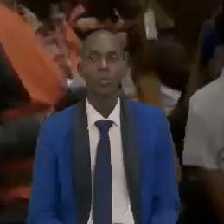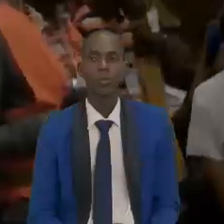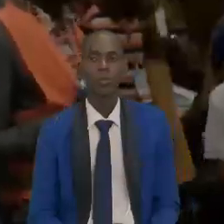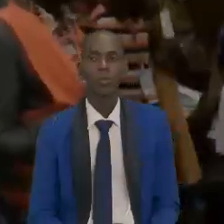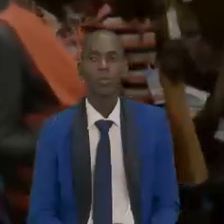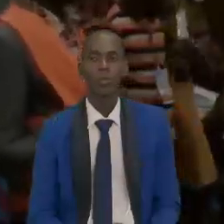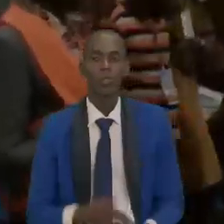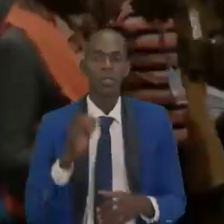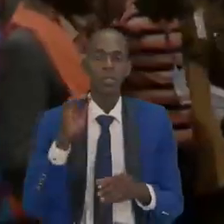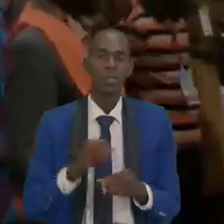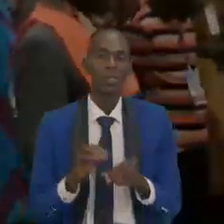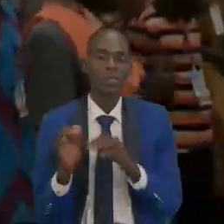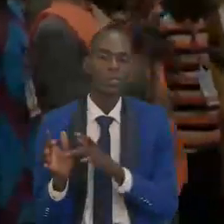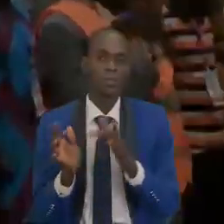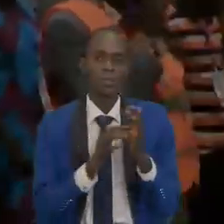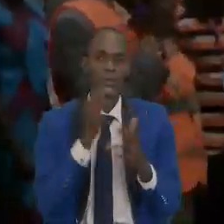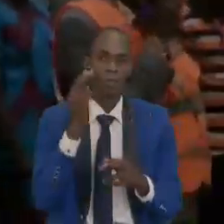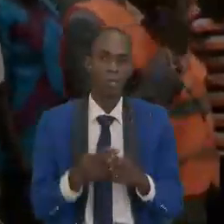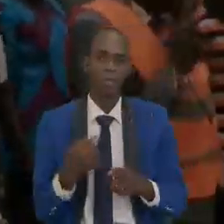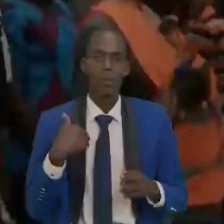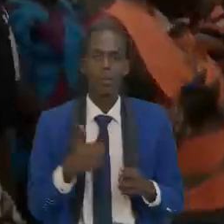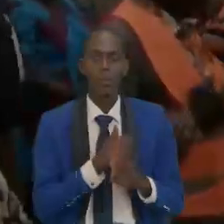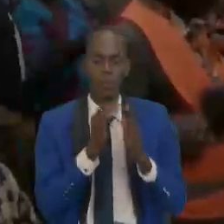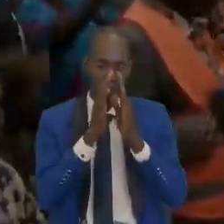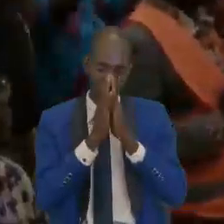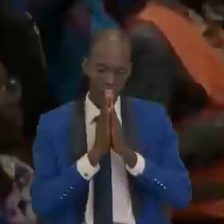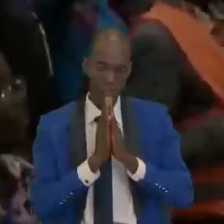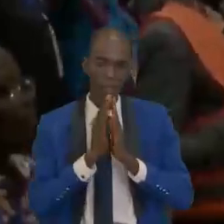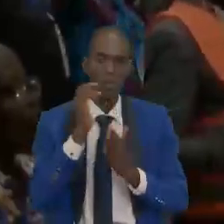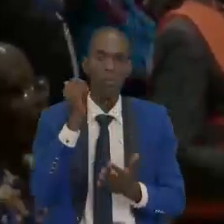in Jesus name we pray